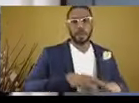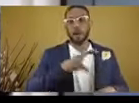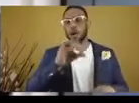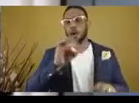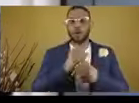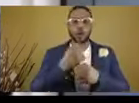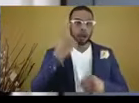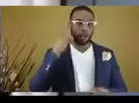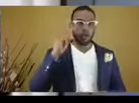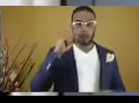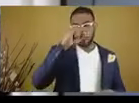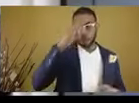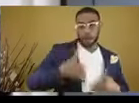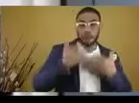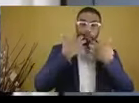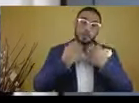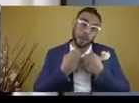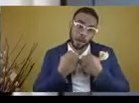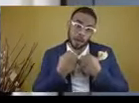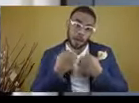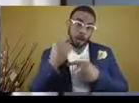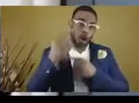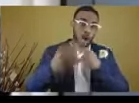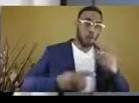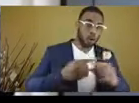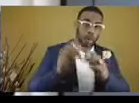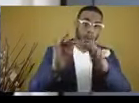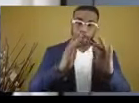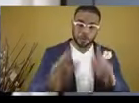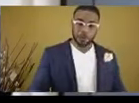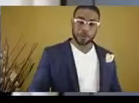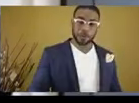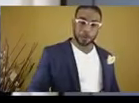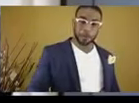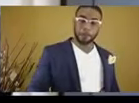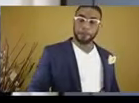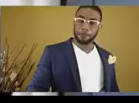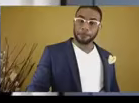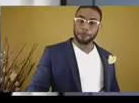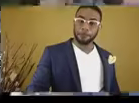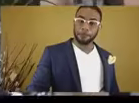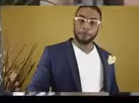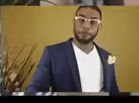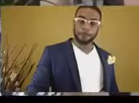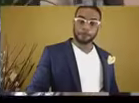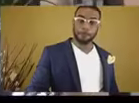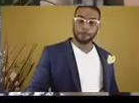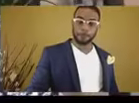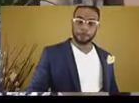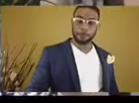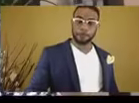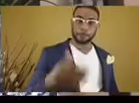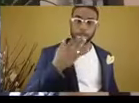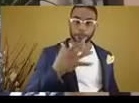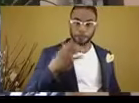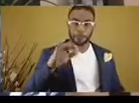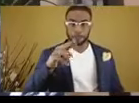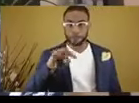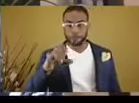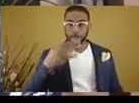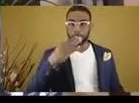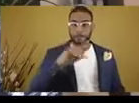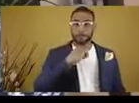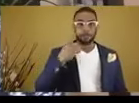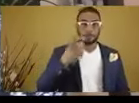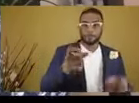of Black Lives Matter Global Network. Thank you so much, Jemele. And thank you, Bishop, for